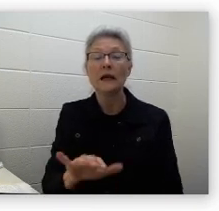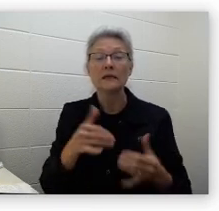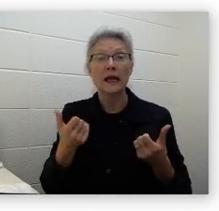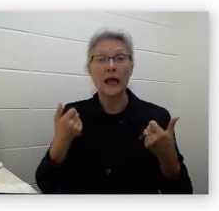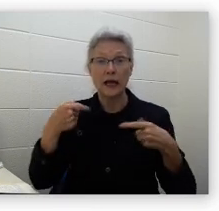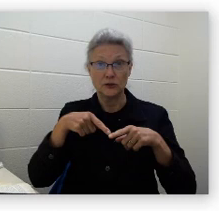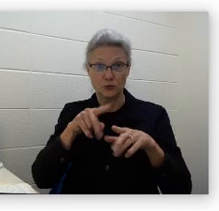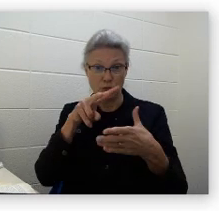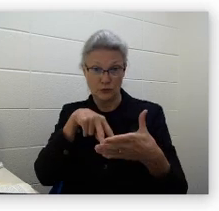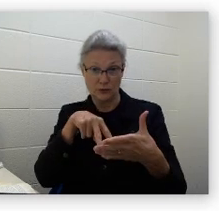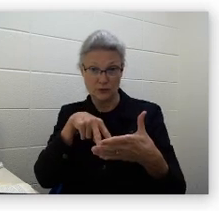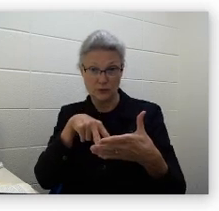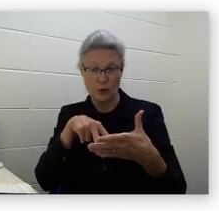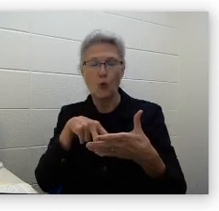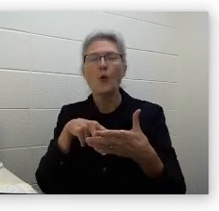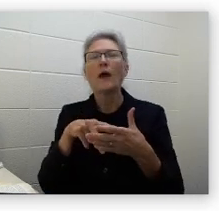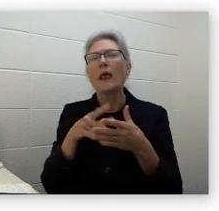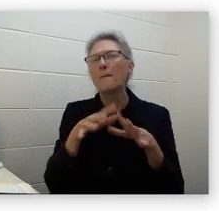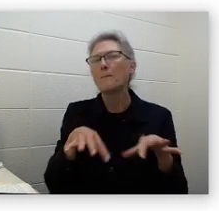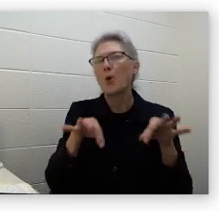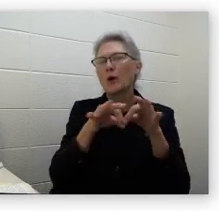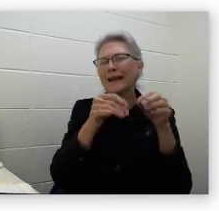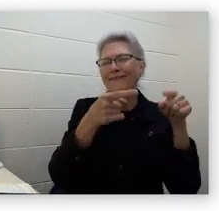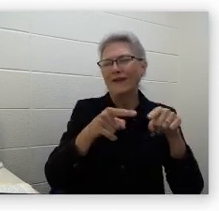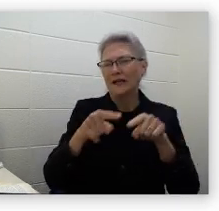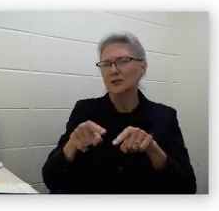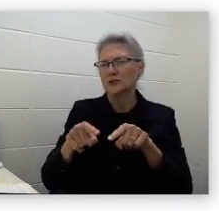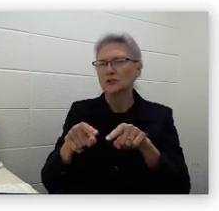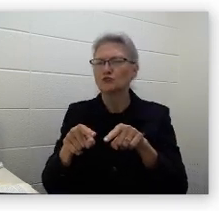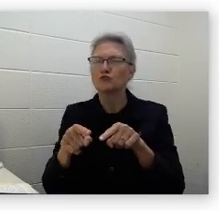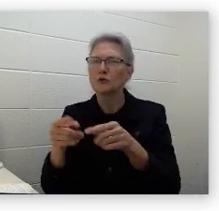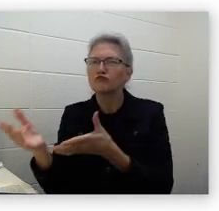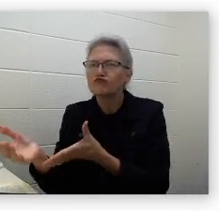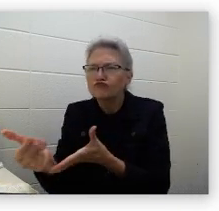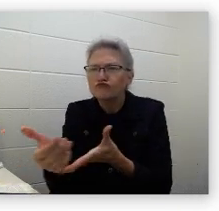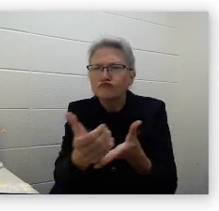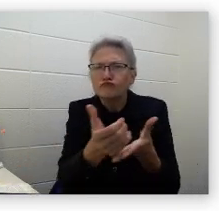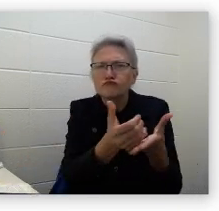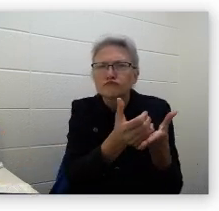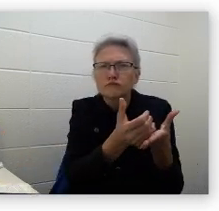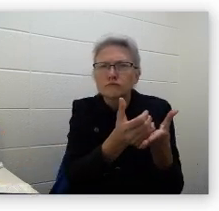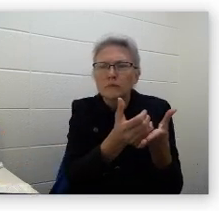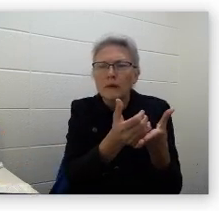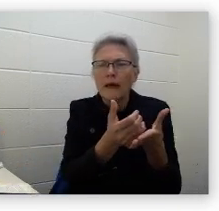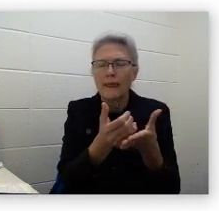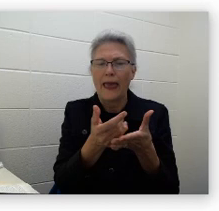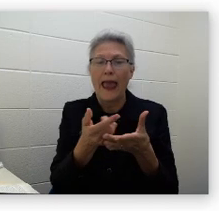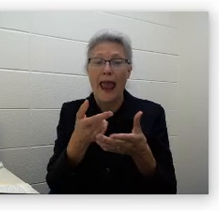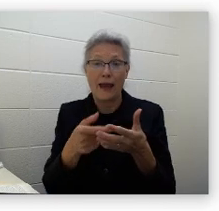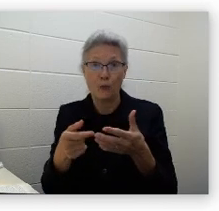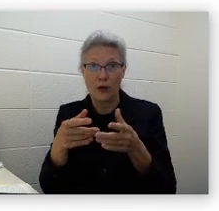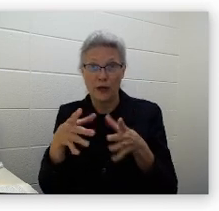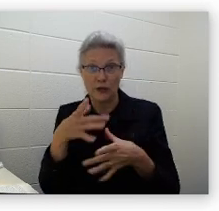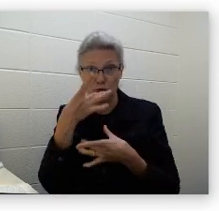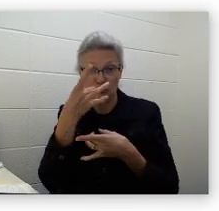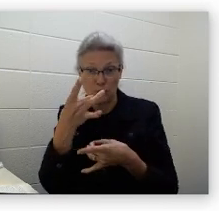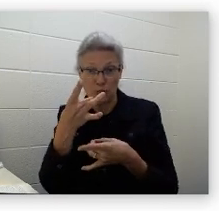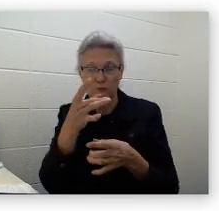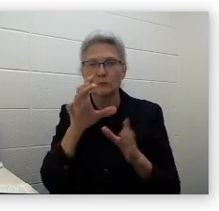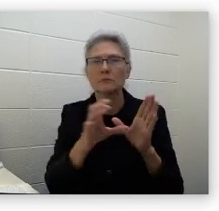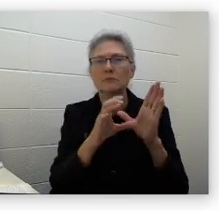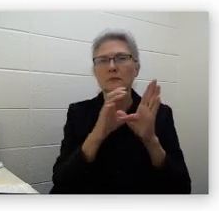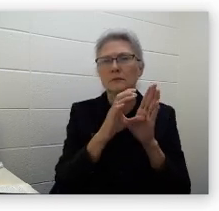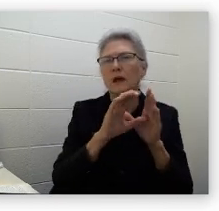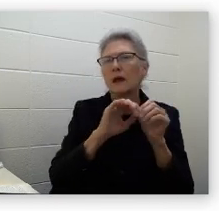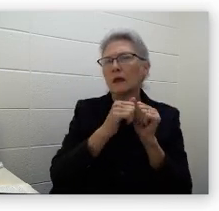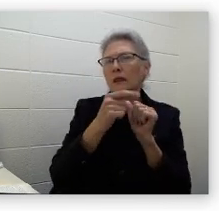Today, as we read, we're going to gather key events happening in the story. We're also interested in the characters and how they add to the story.